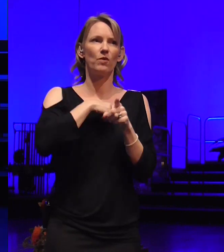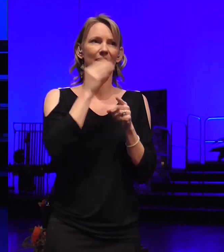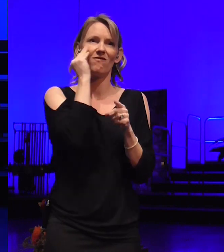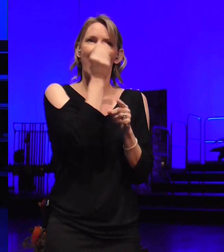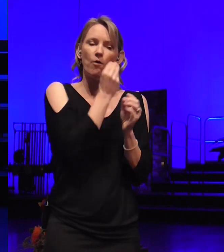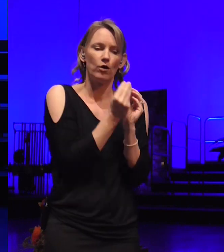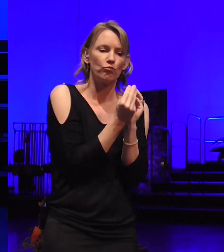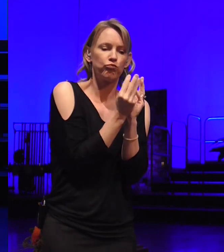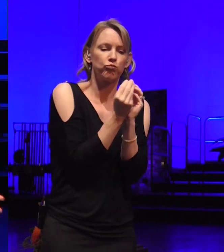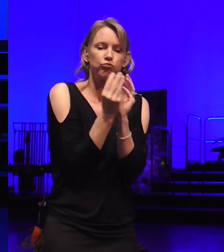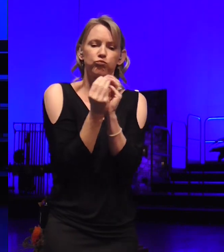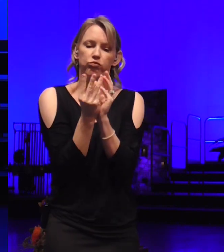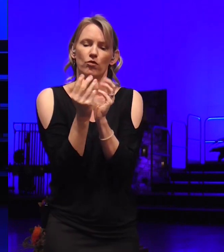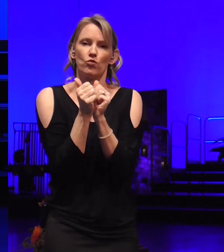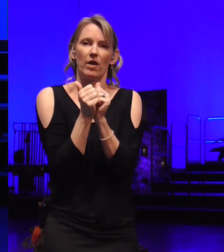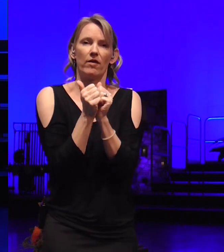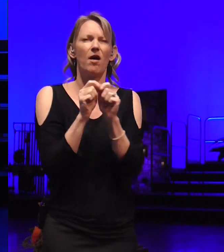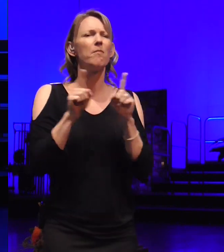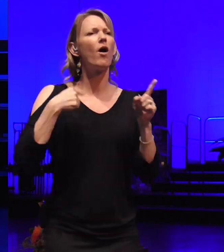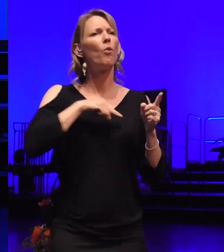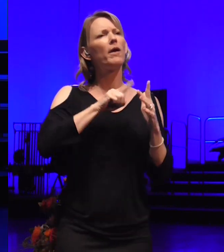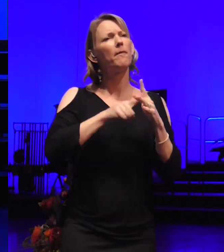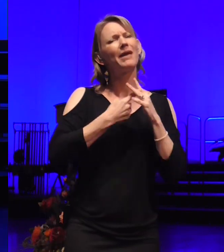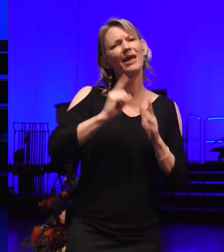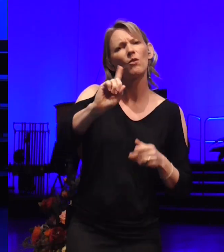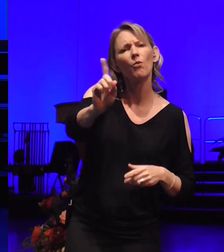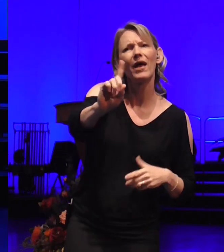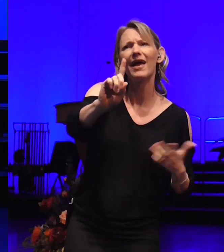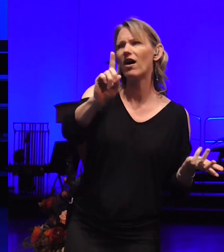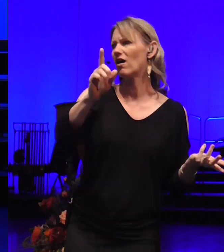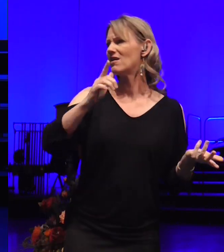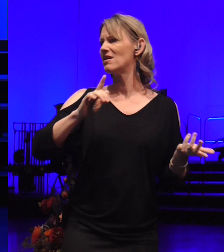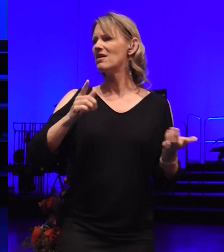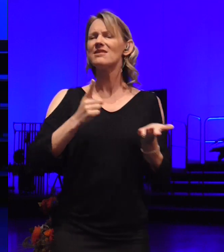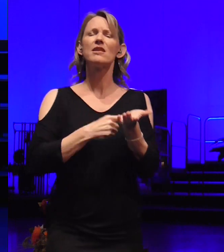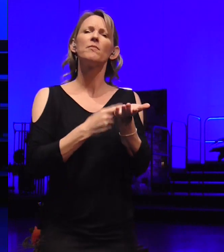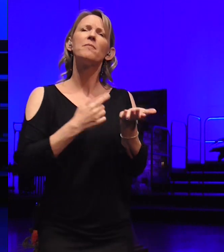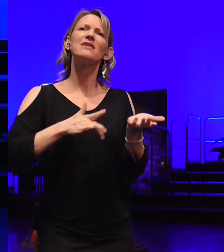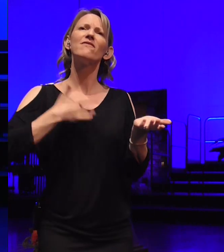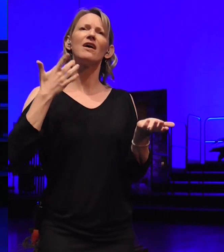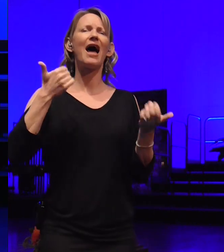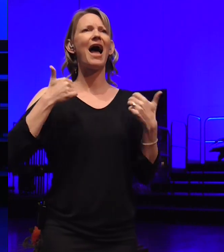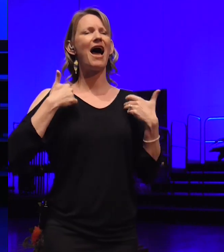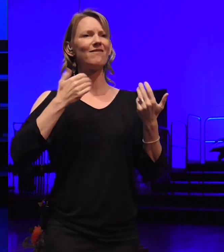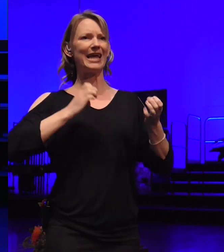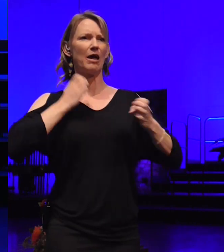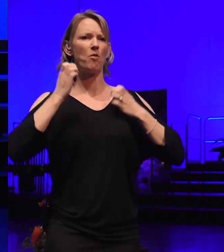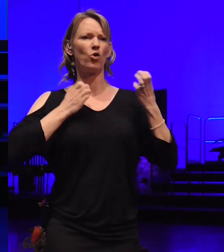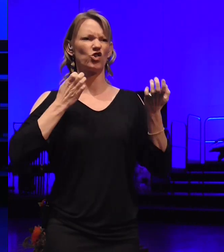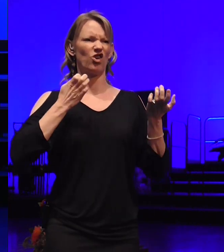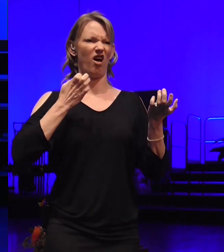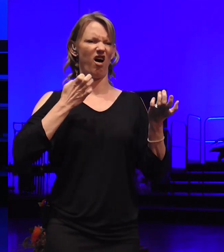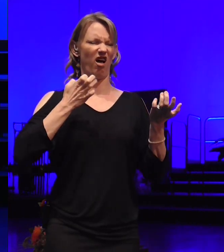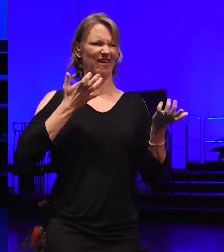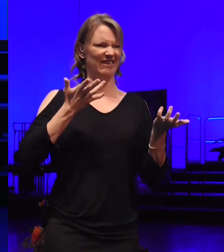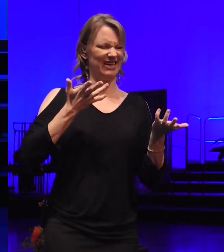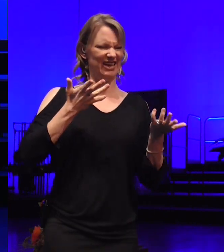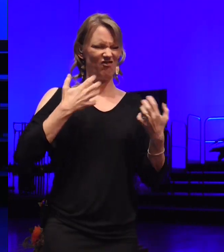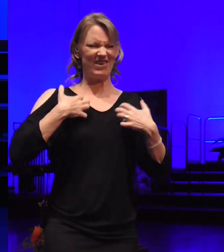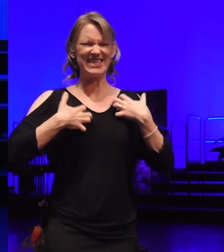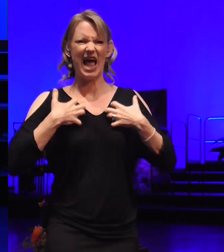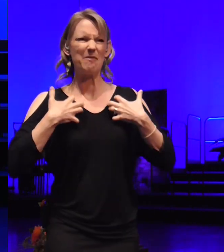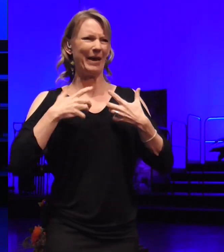together. But where can we begin? Sometimes it can feel as if there is emotional residue, maybe resentment